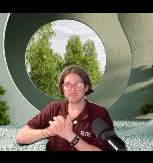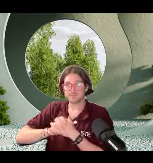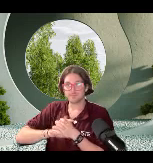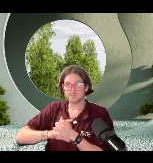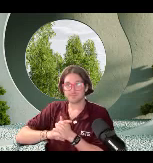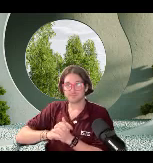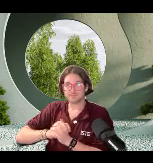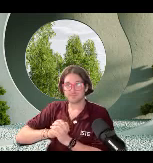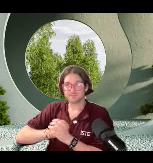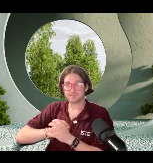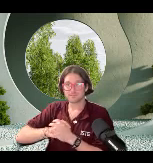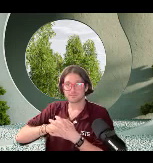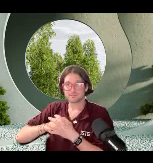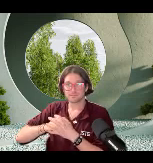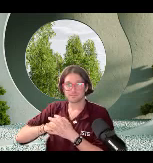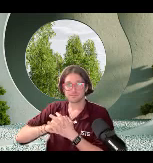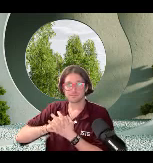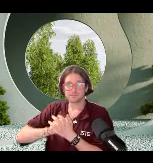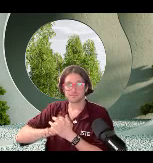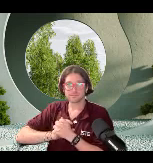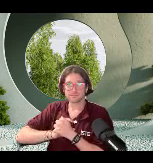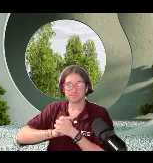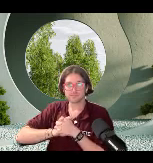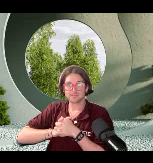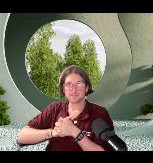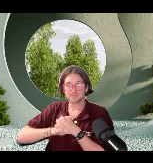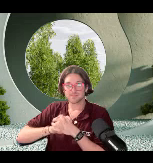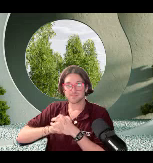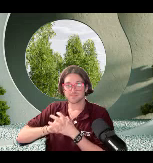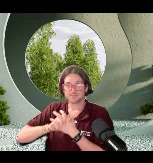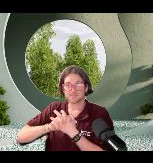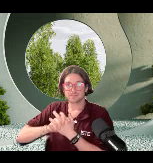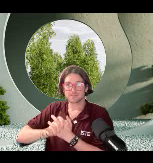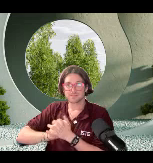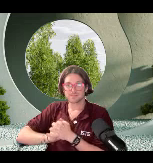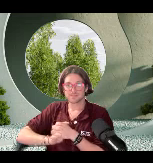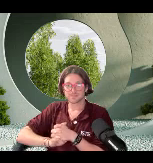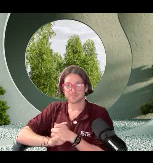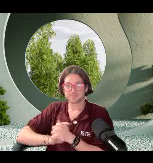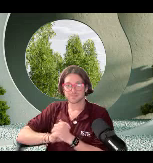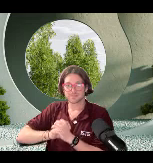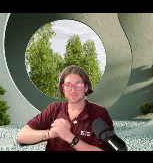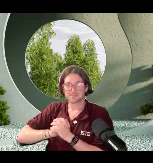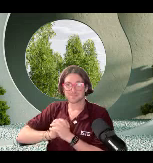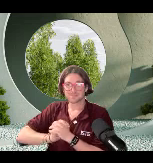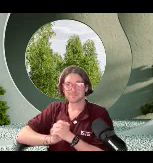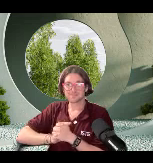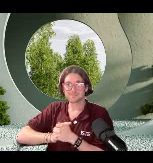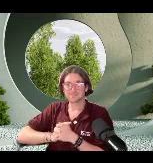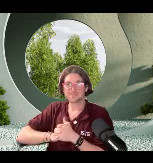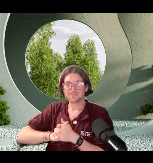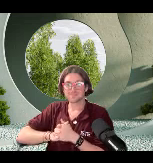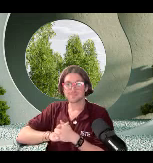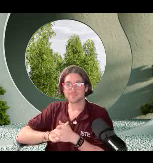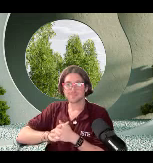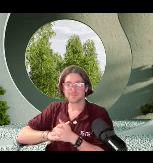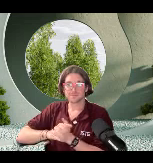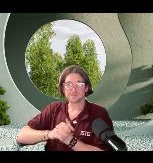So looking at, let me go back. All right, there we go. Okay. It didn't quite populate my animations like I wanted, but that's